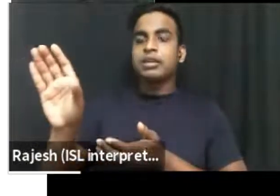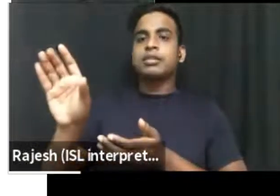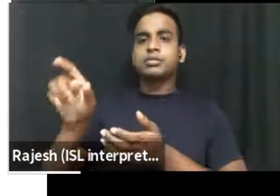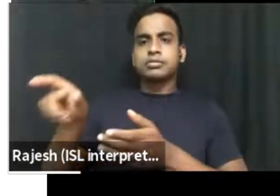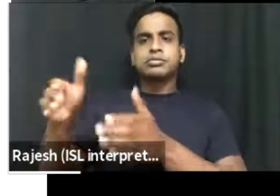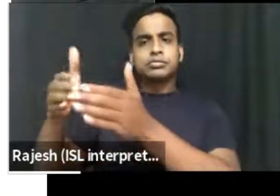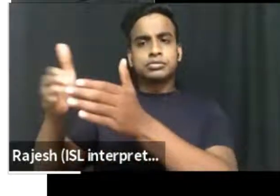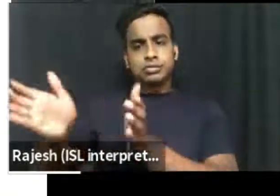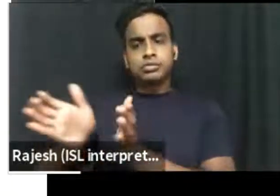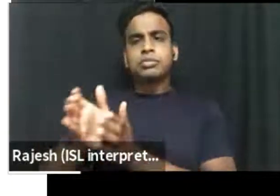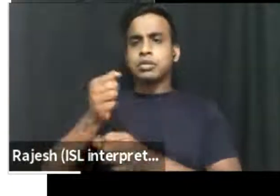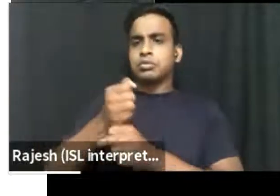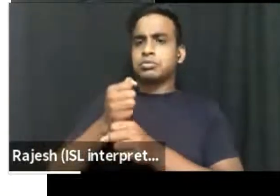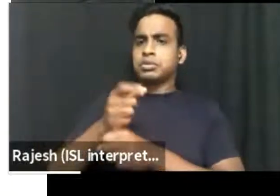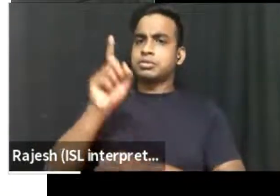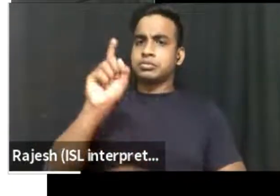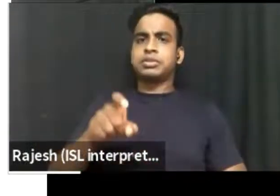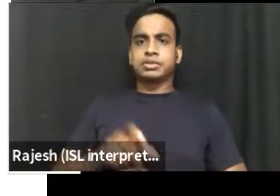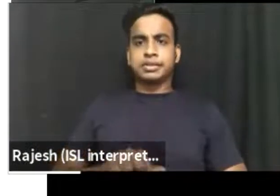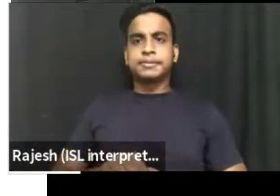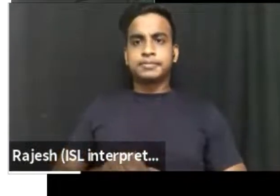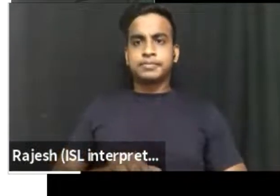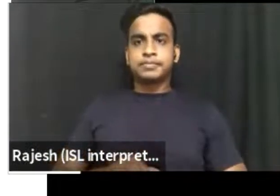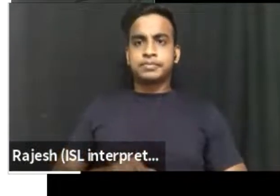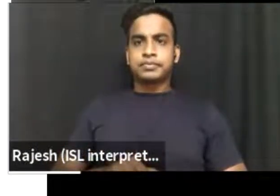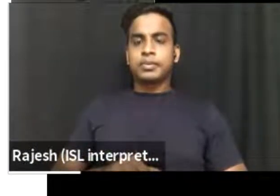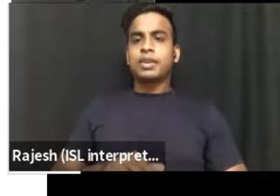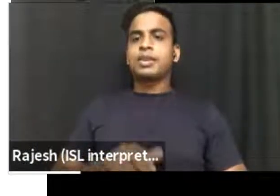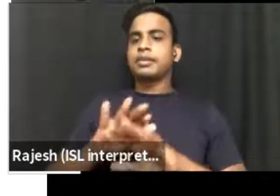by the government on this. So this has